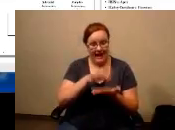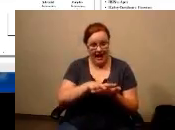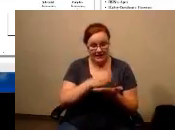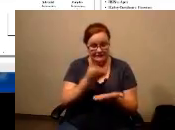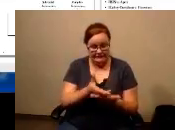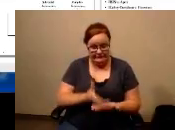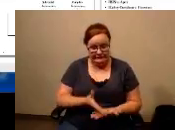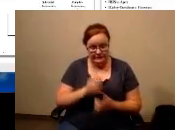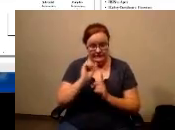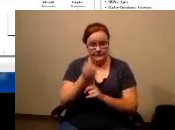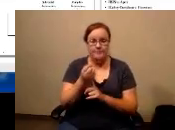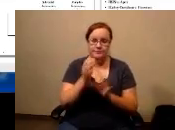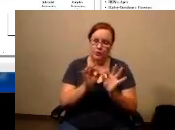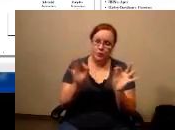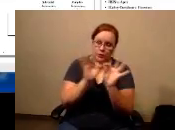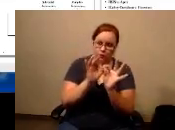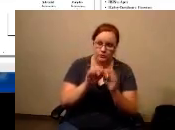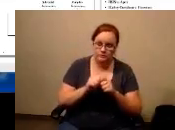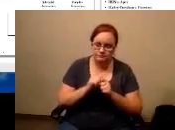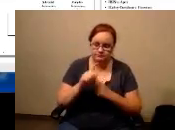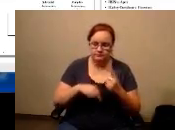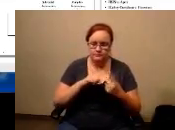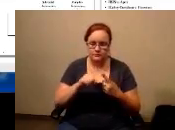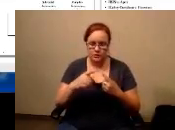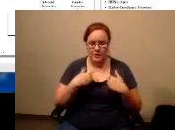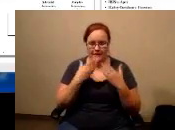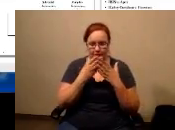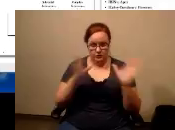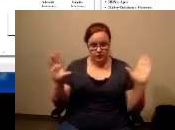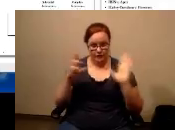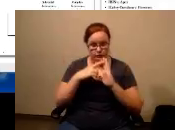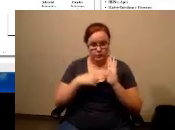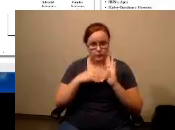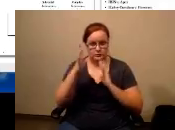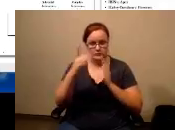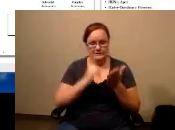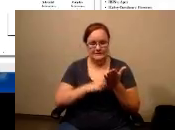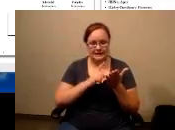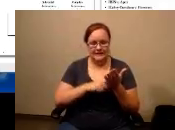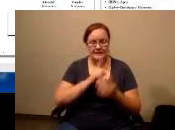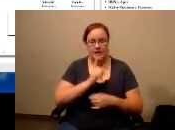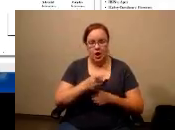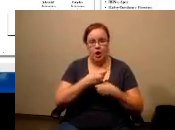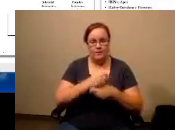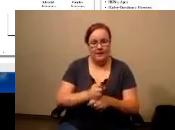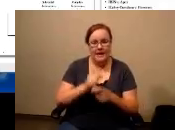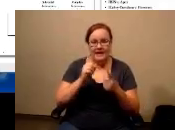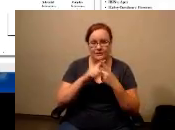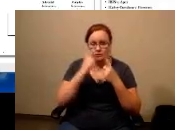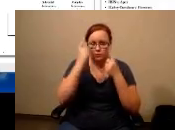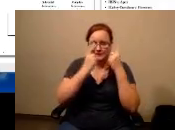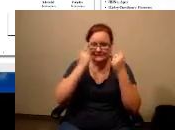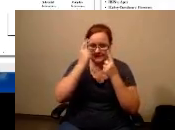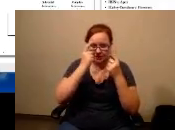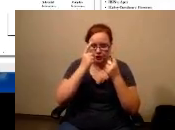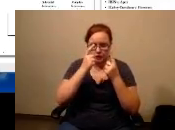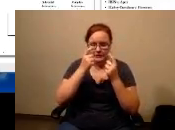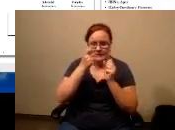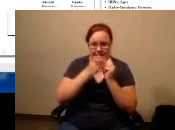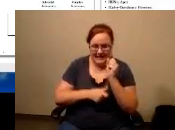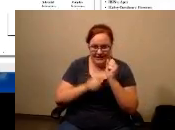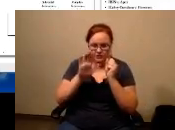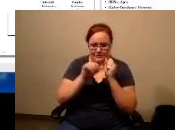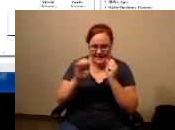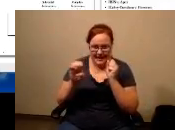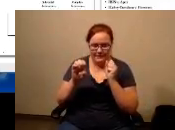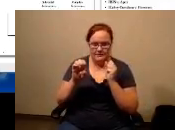critical. And so when we have these general rules we're going to talk about, they are designed to take into account each and every case